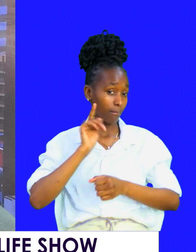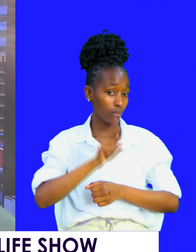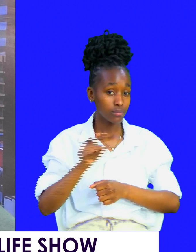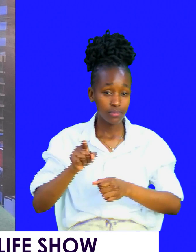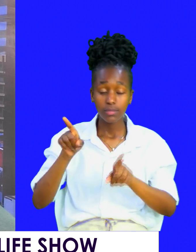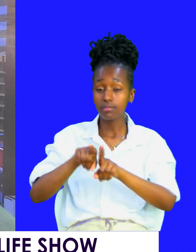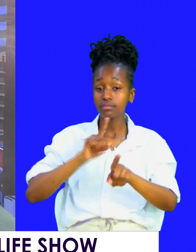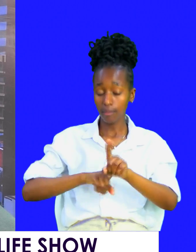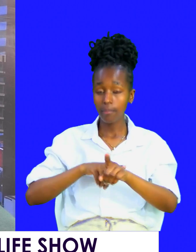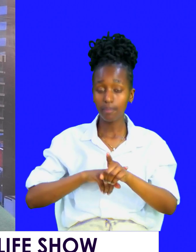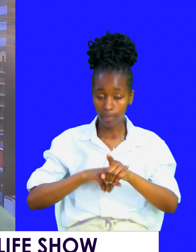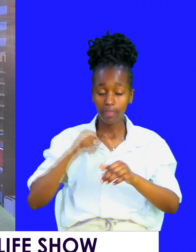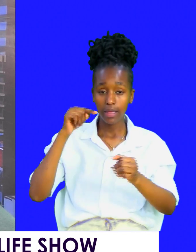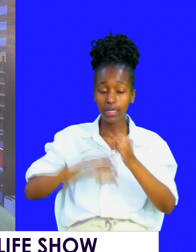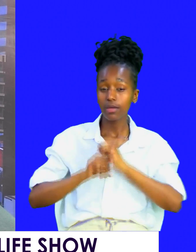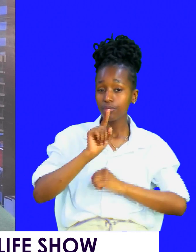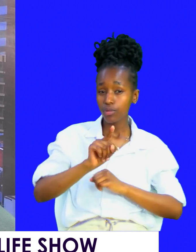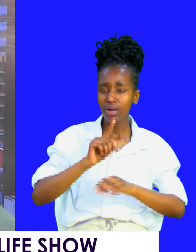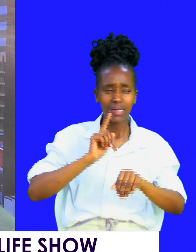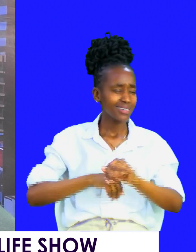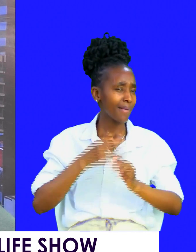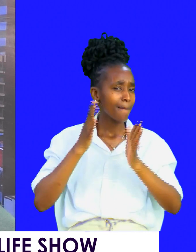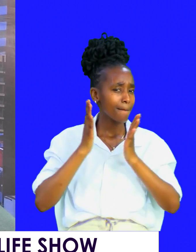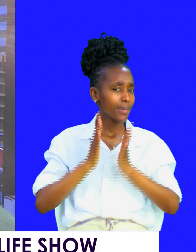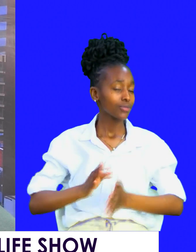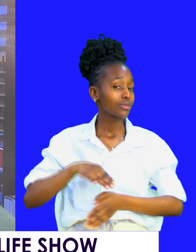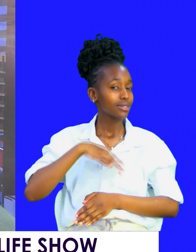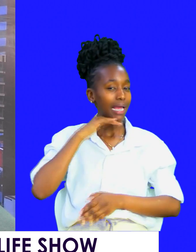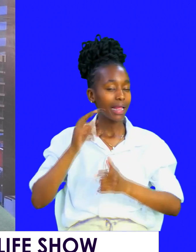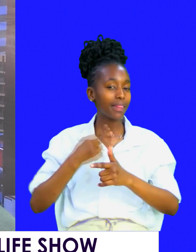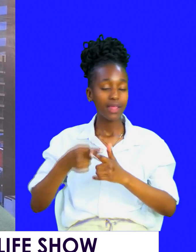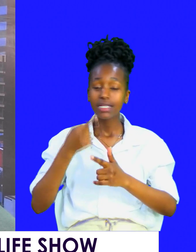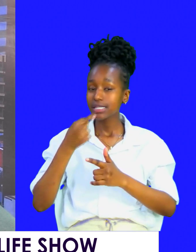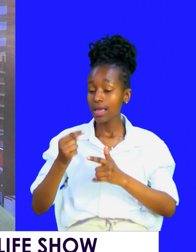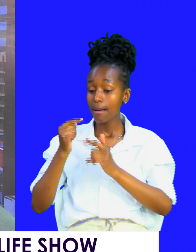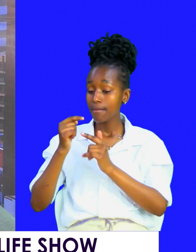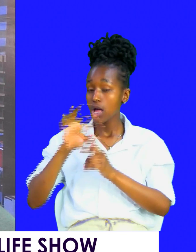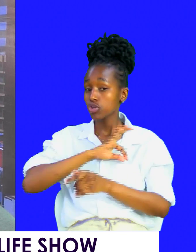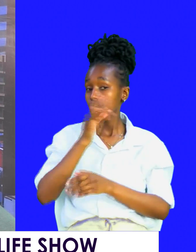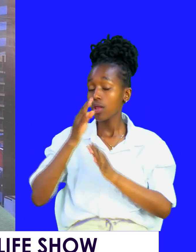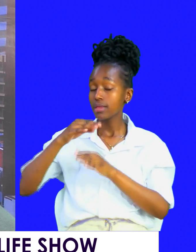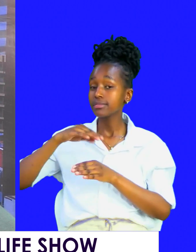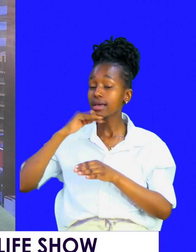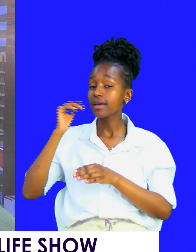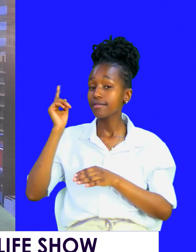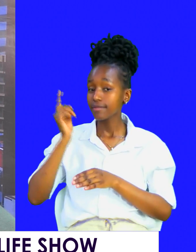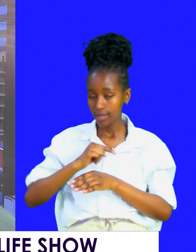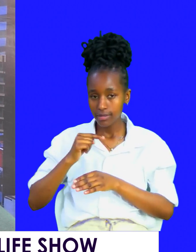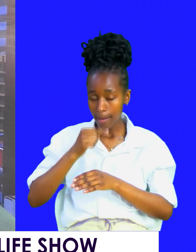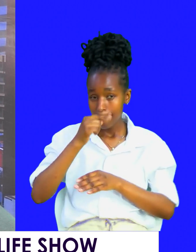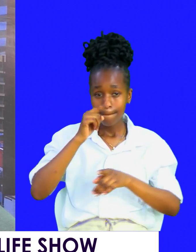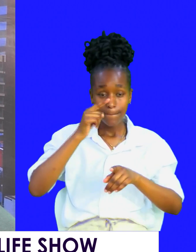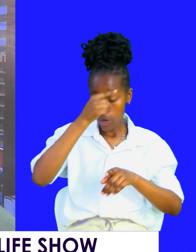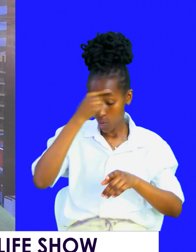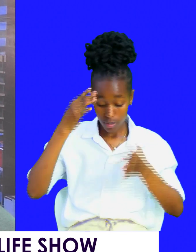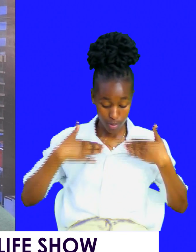say we've lost a soul. We've lost a soul. We will bury the physical you or